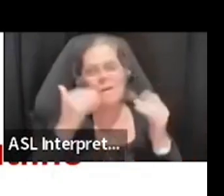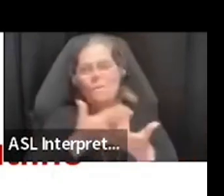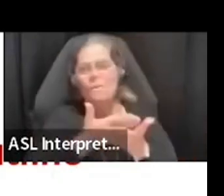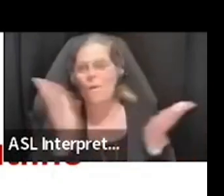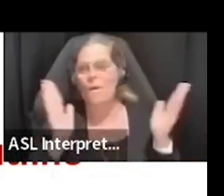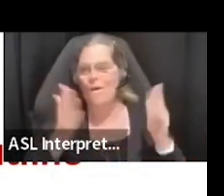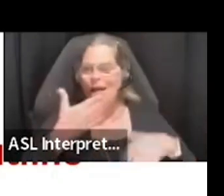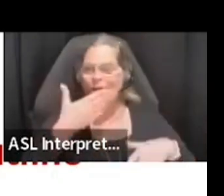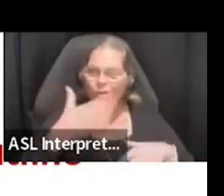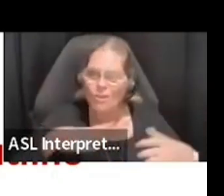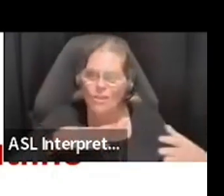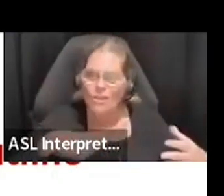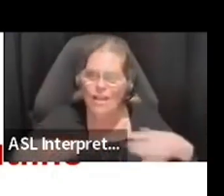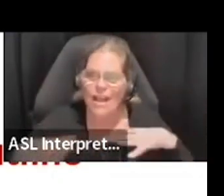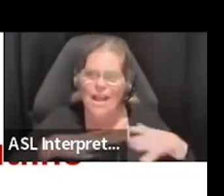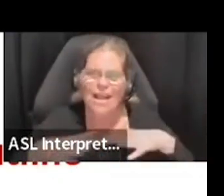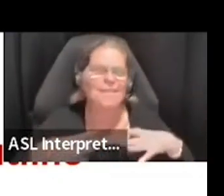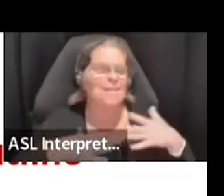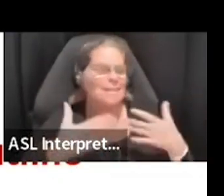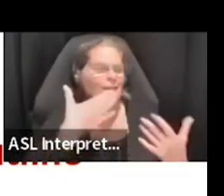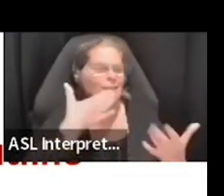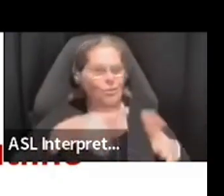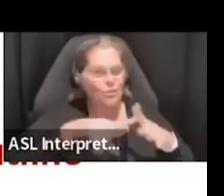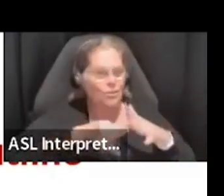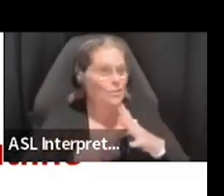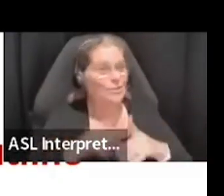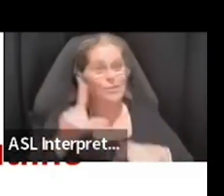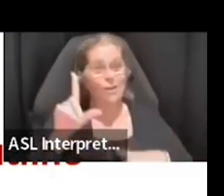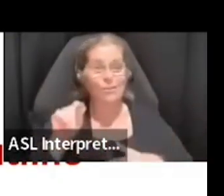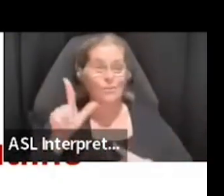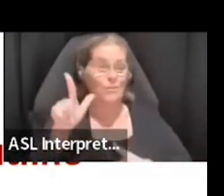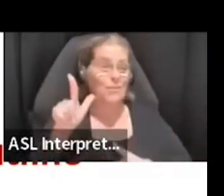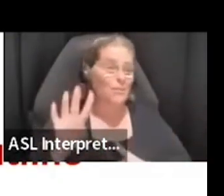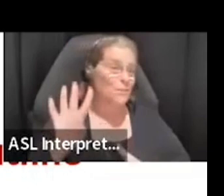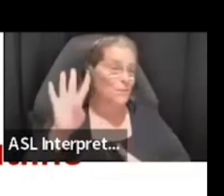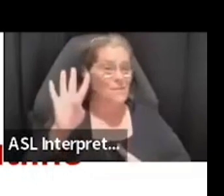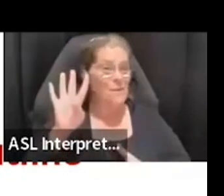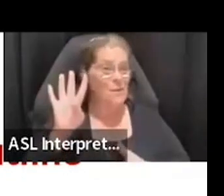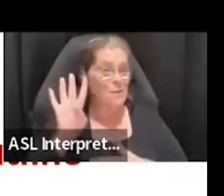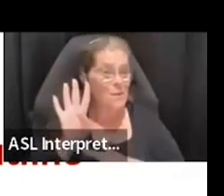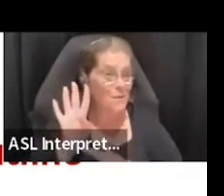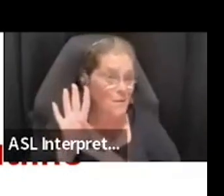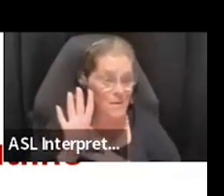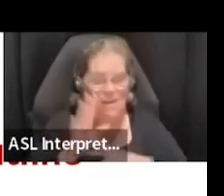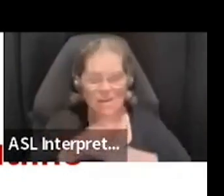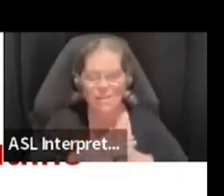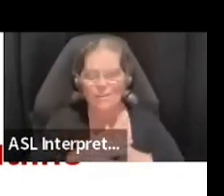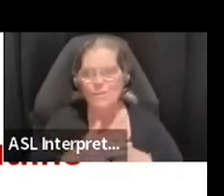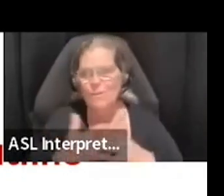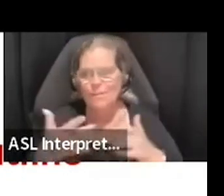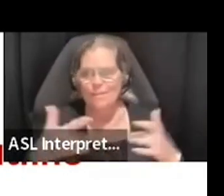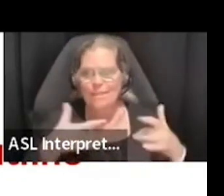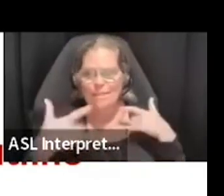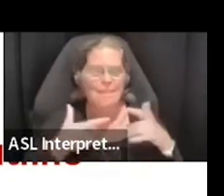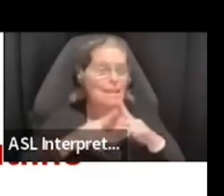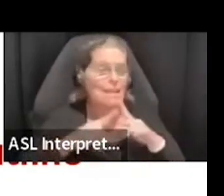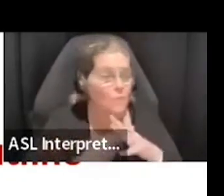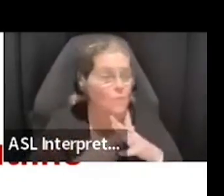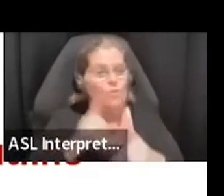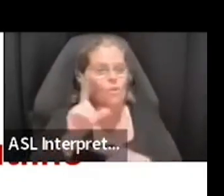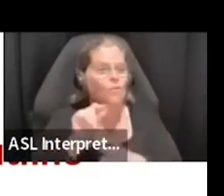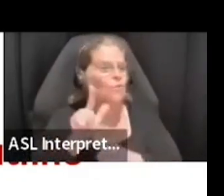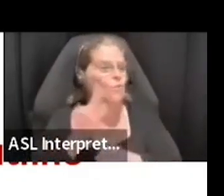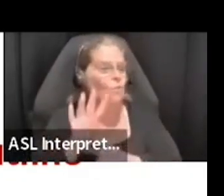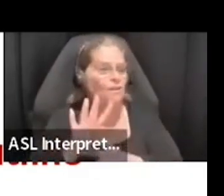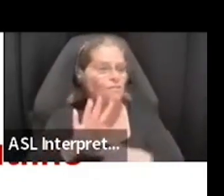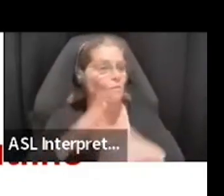and a good start to 2024. And we're really excited to kick off 2024 and the